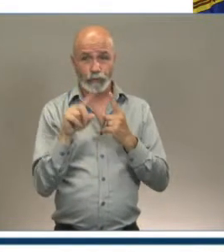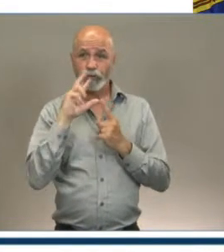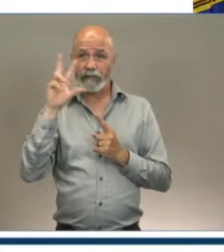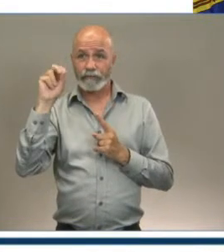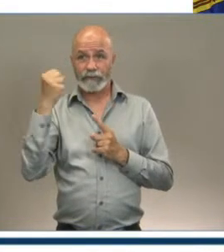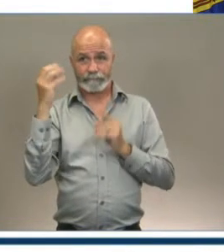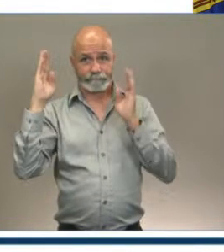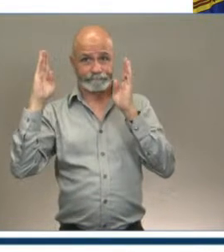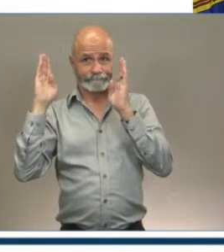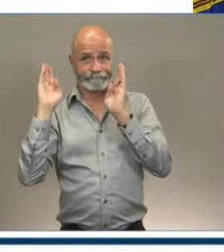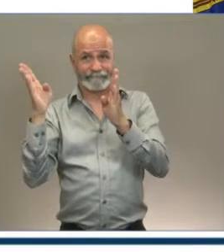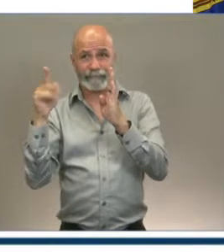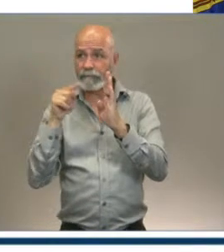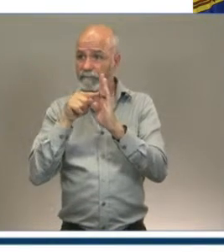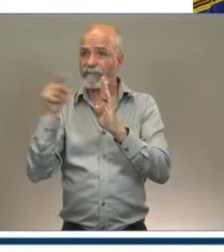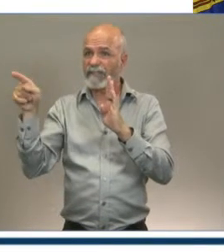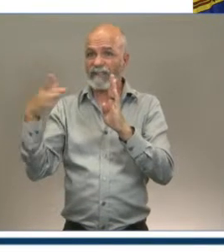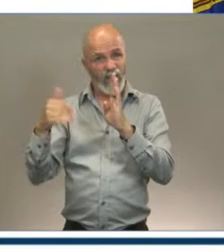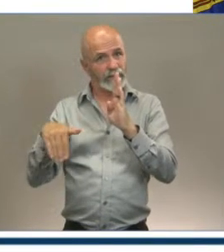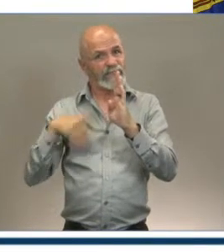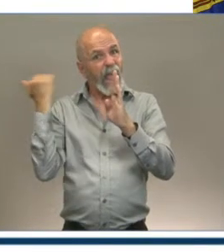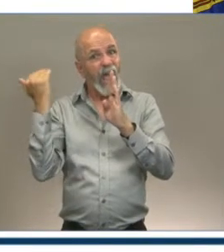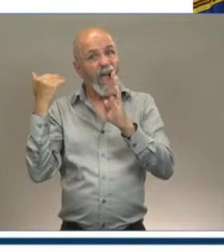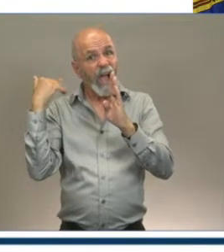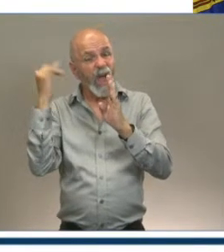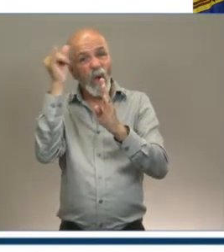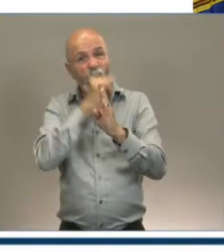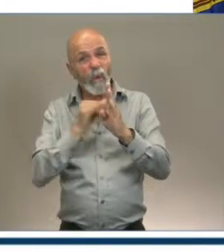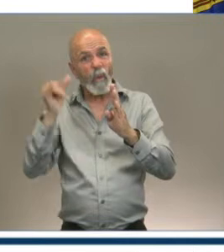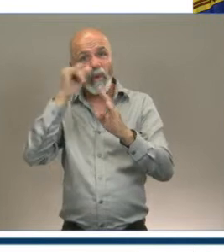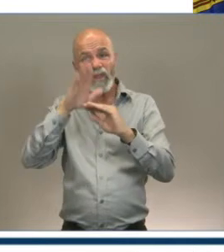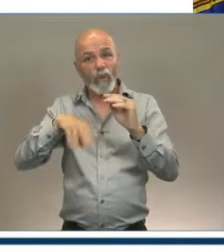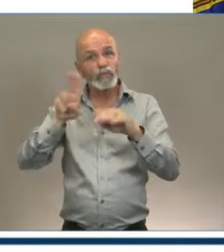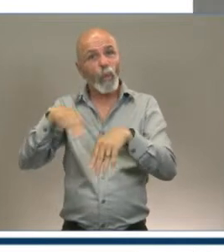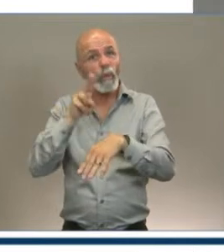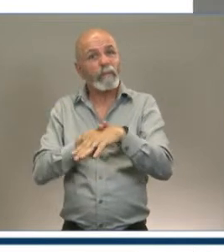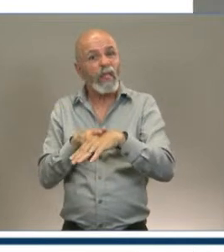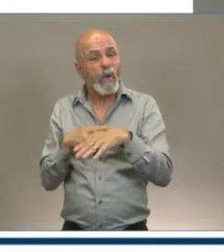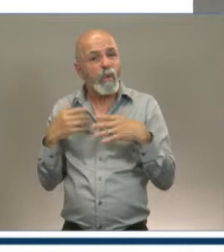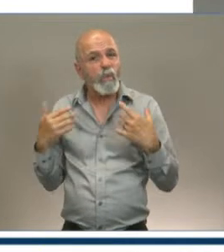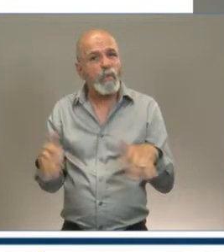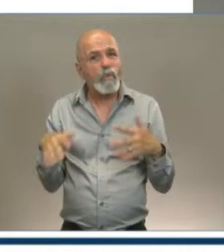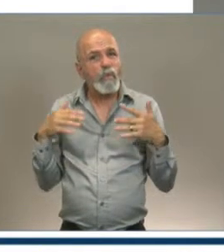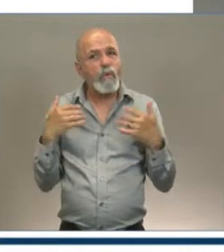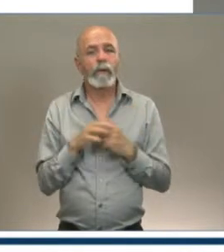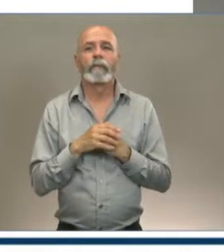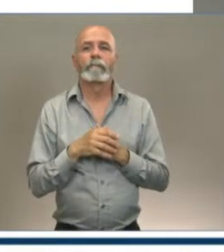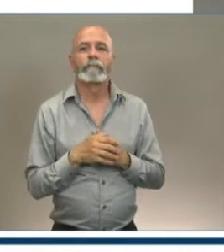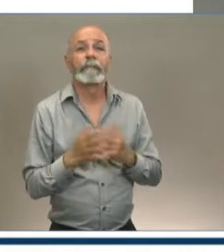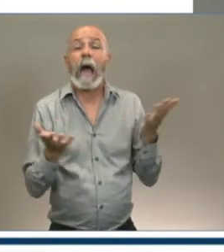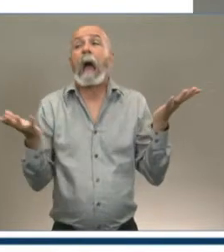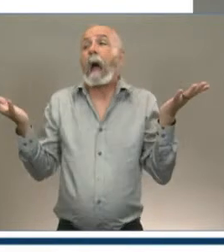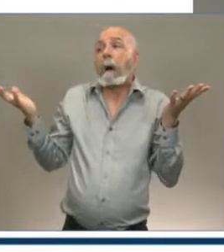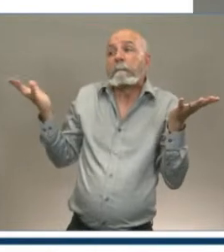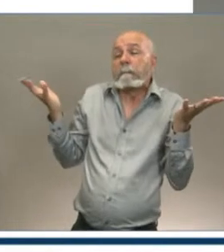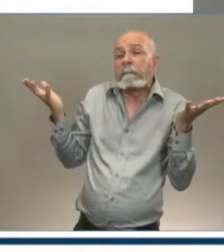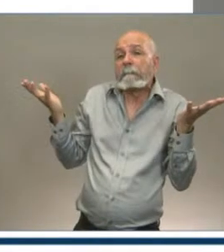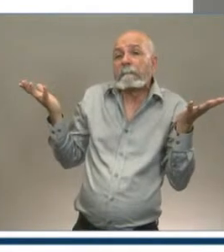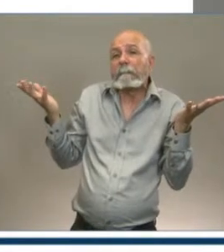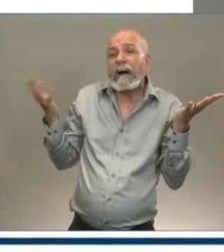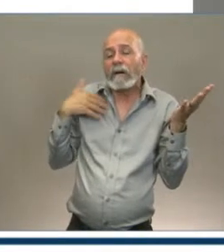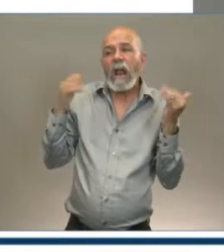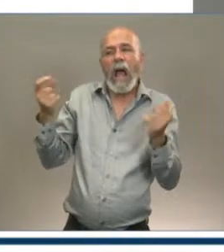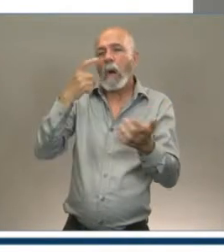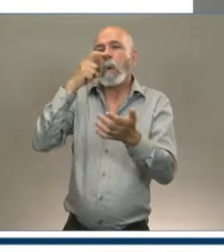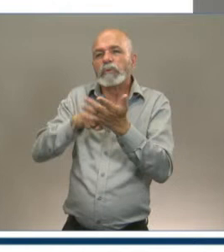or could you give an explanation? We're not sure. Yeah, it is the 20 to 30-year-olds. That's where we're seeing a